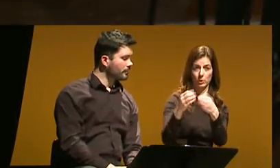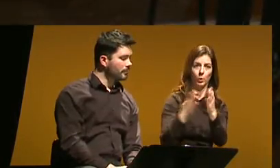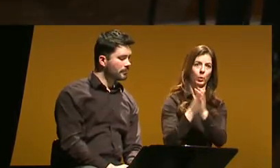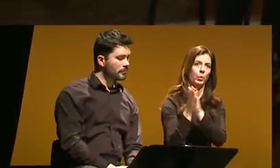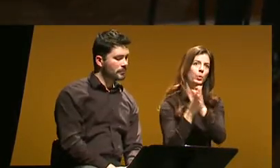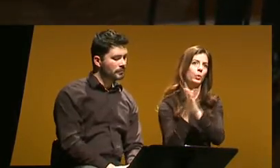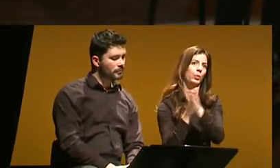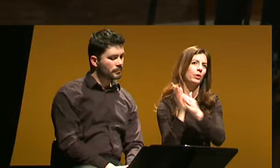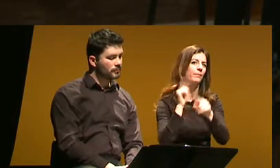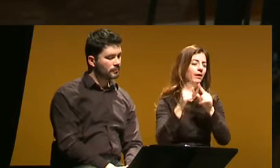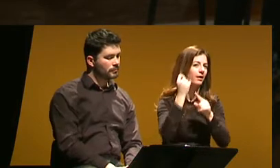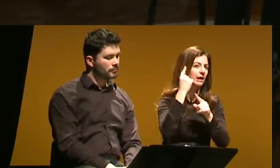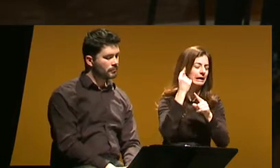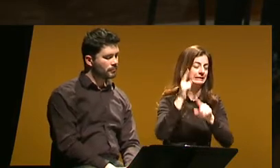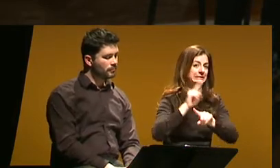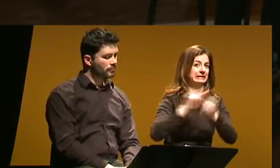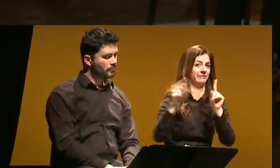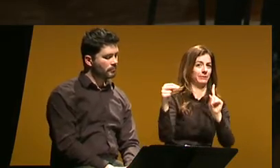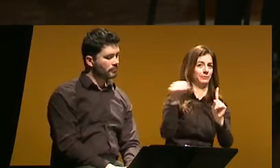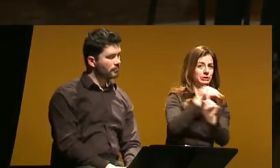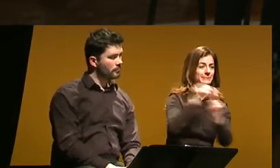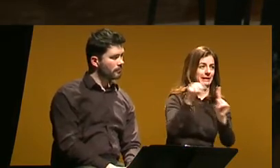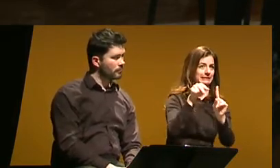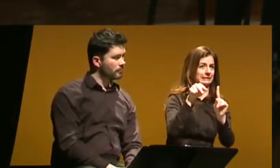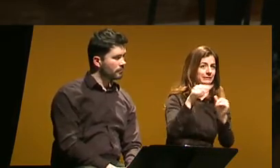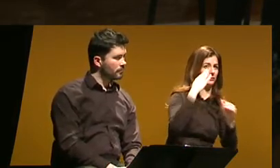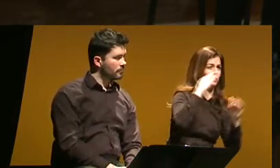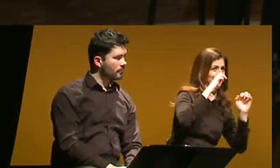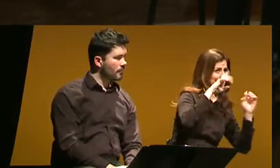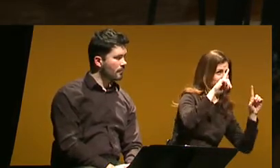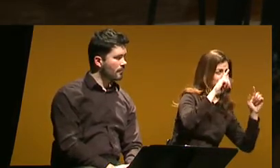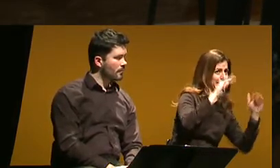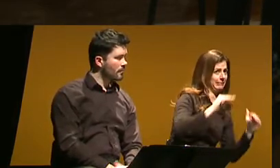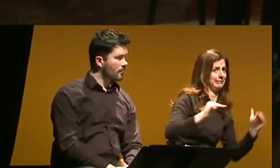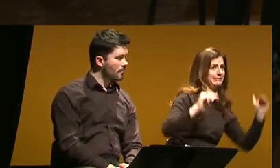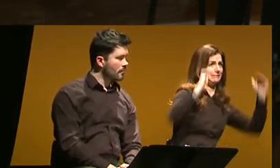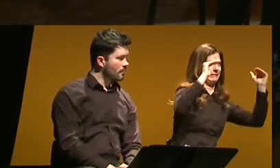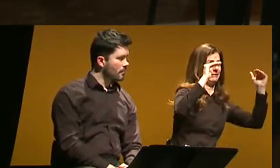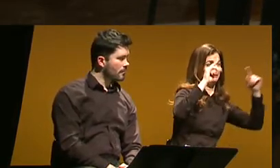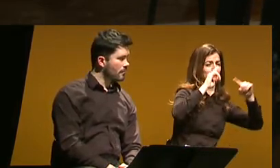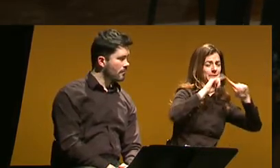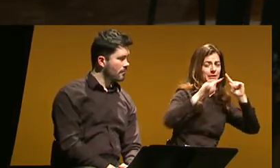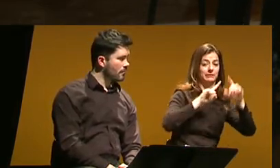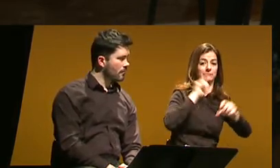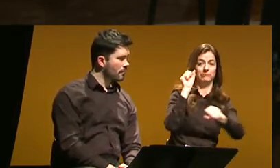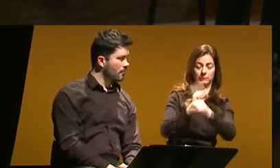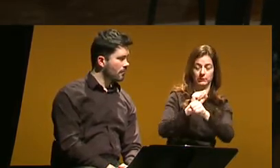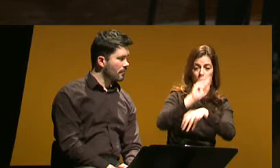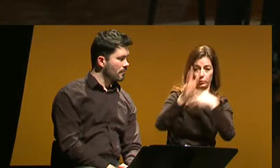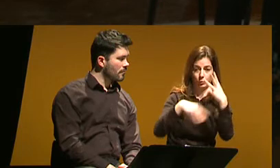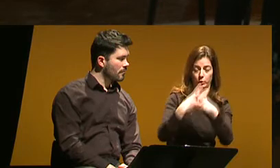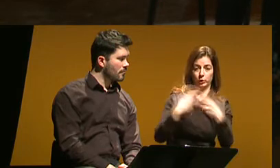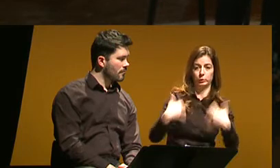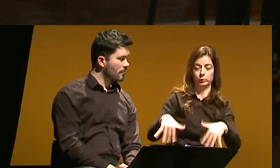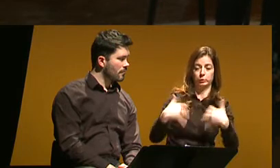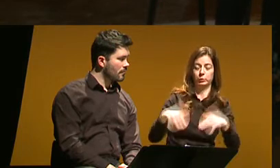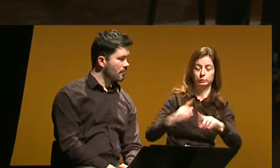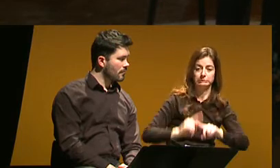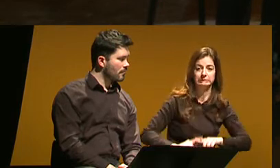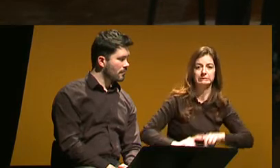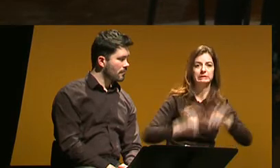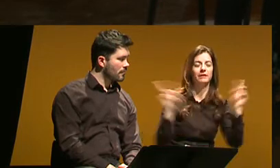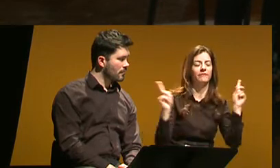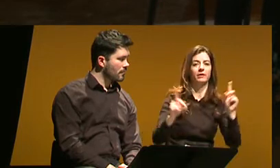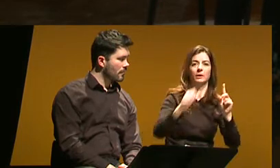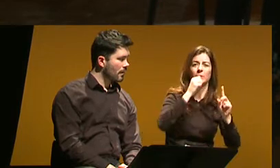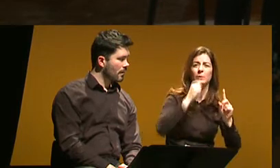an ivory tower perspective, all books and theory. On the ground, it's different. I see women coming from hundreds